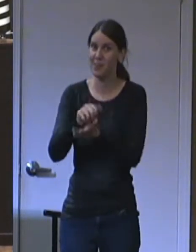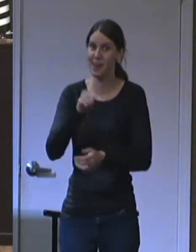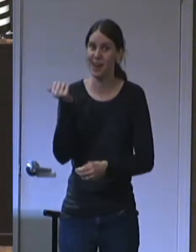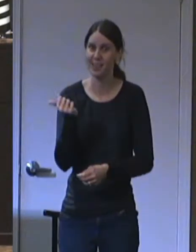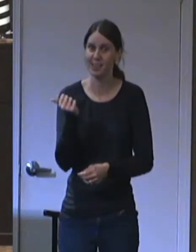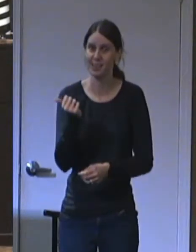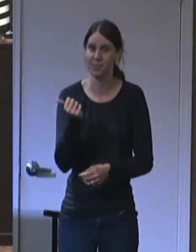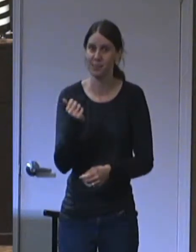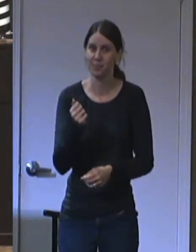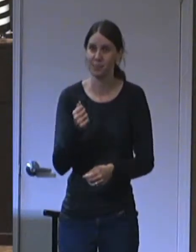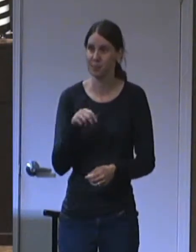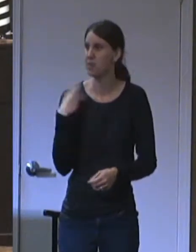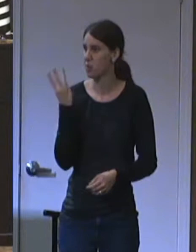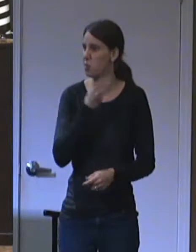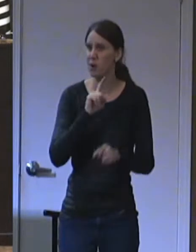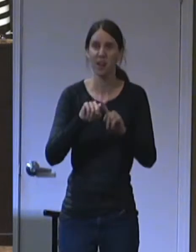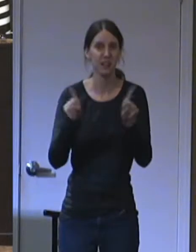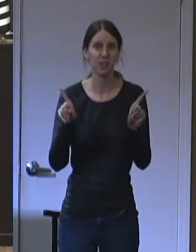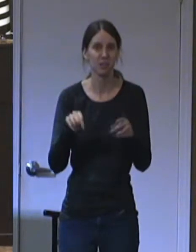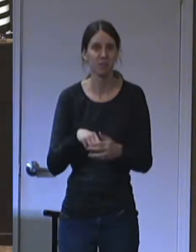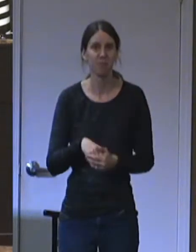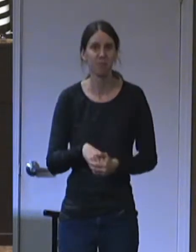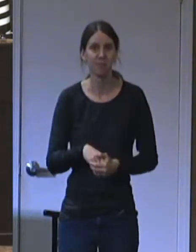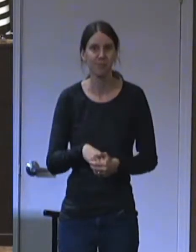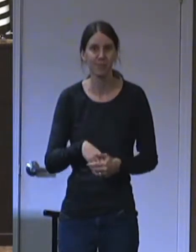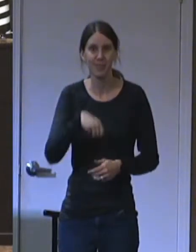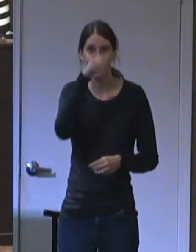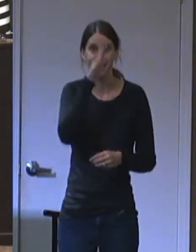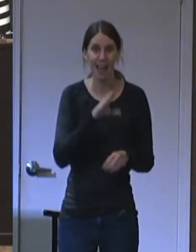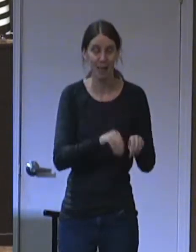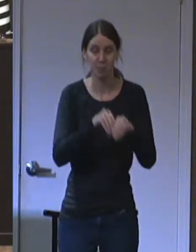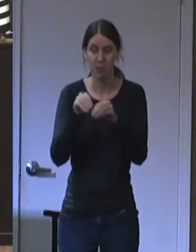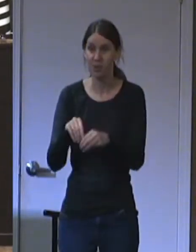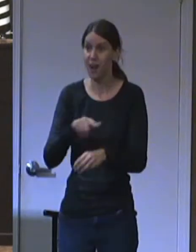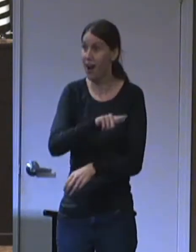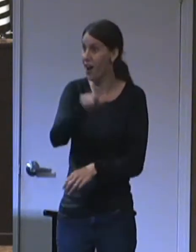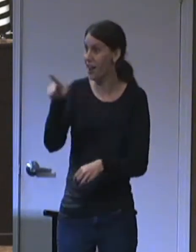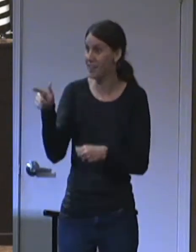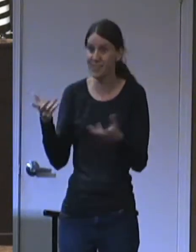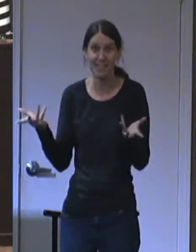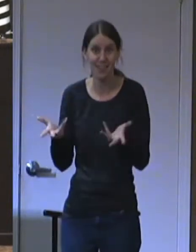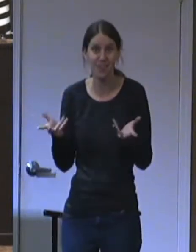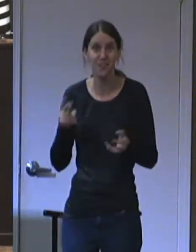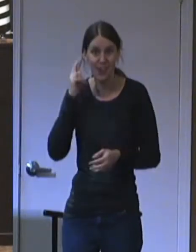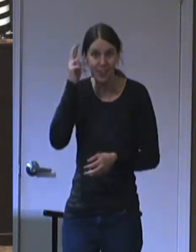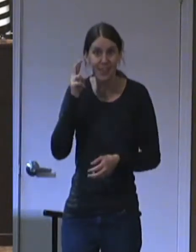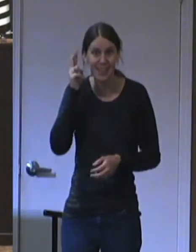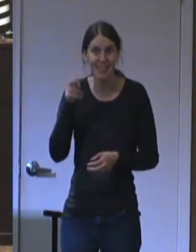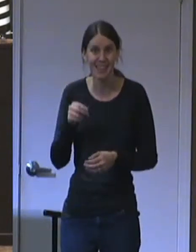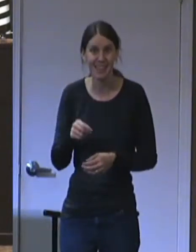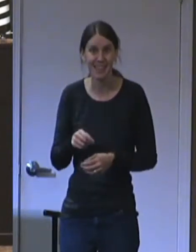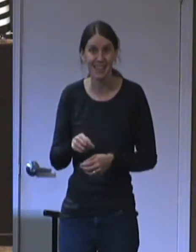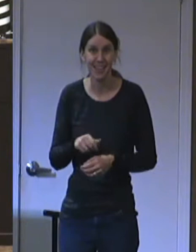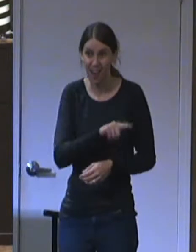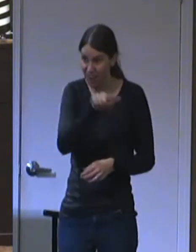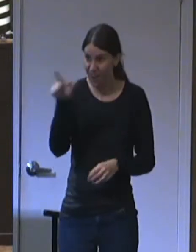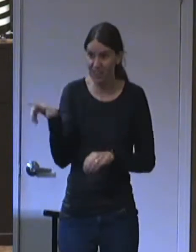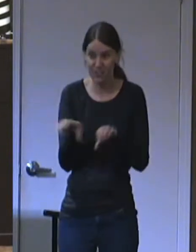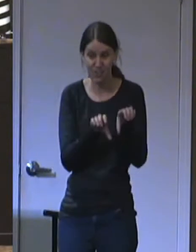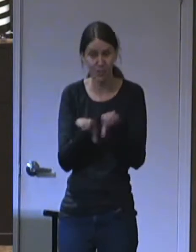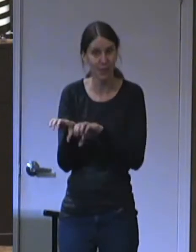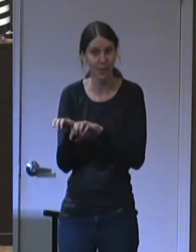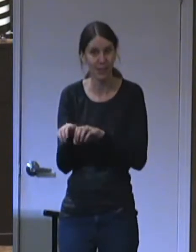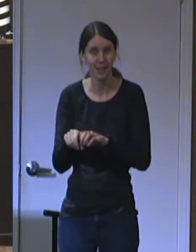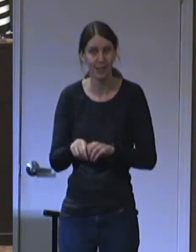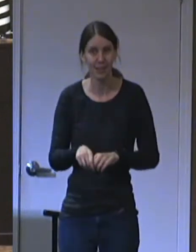We're all different. I understand that. That's why God put all of us here. We all need to be doing it, right? And if we're